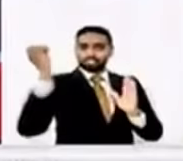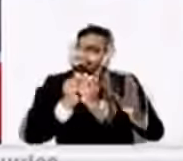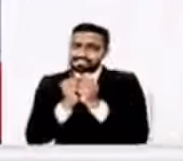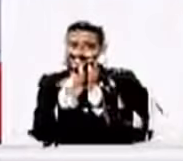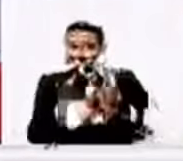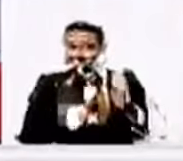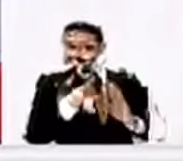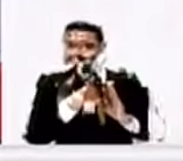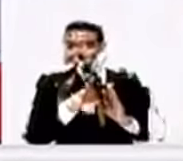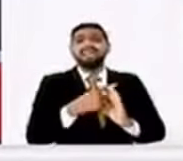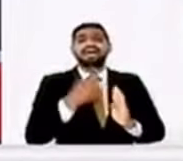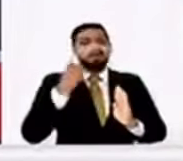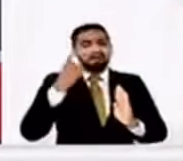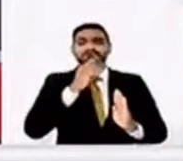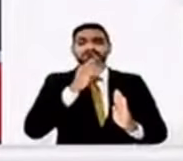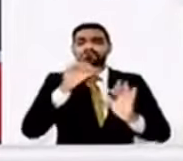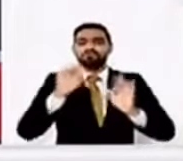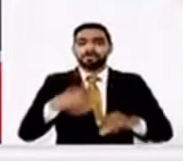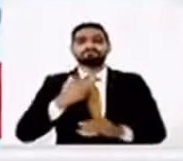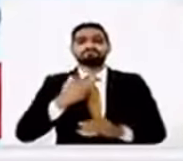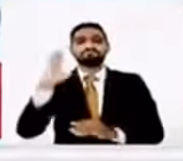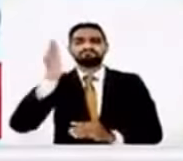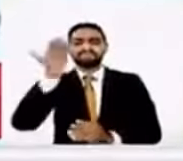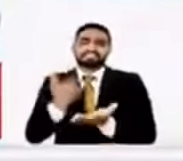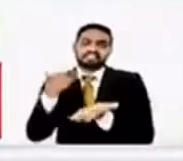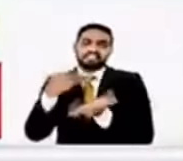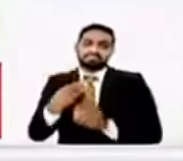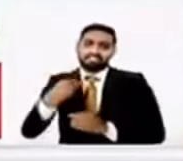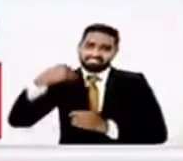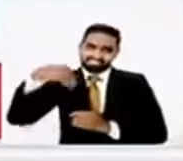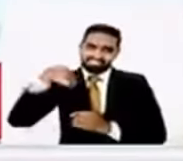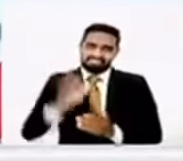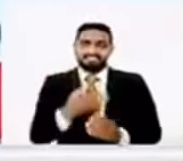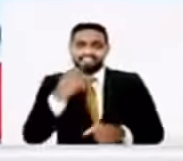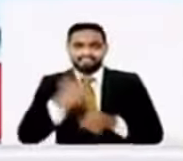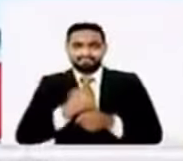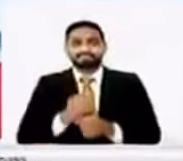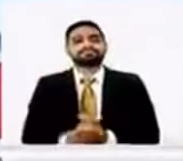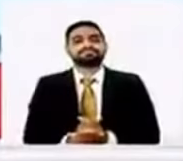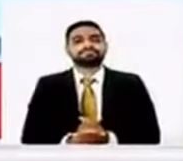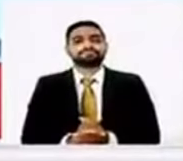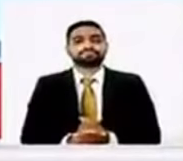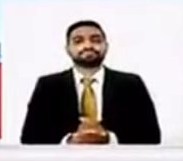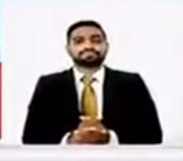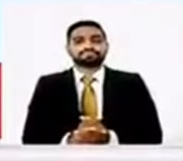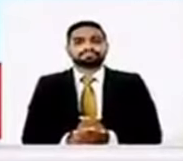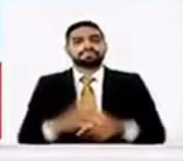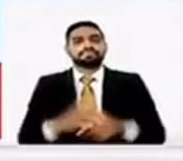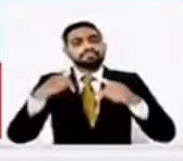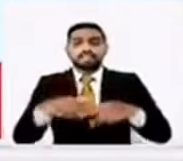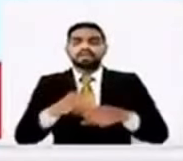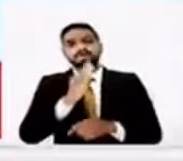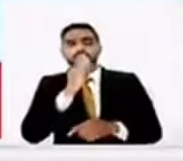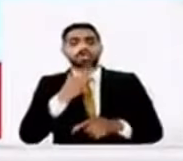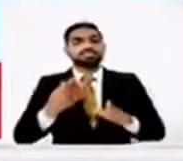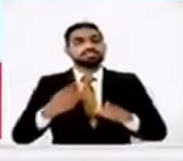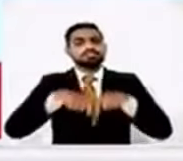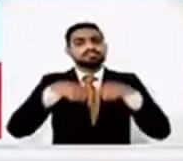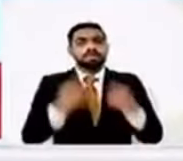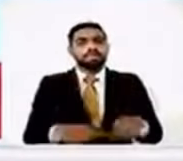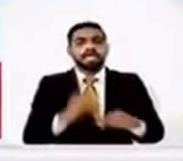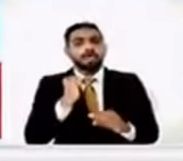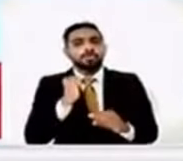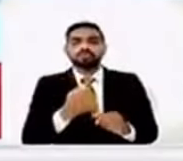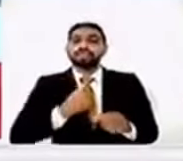additional 2 rupee. Now, what does the next year hold for us? What's the expenditure? What's the income that the government